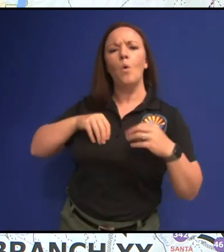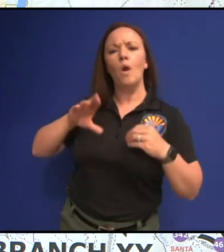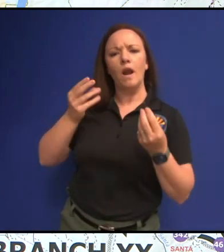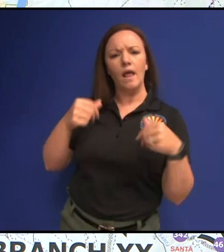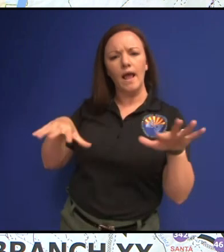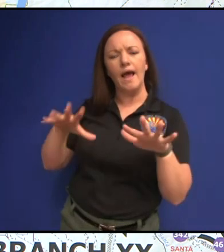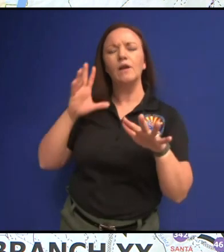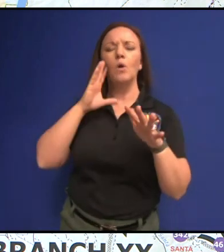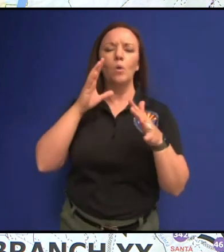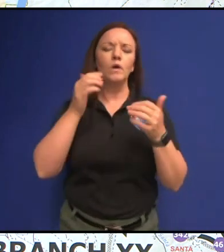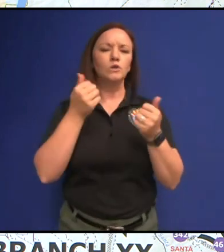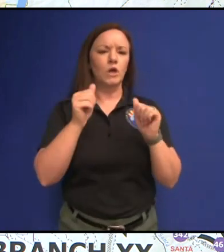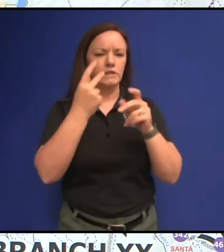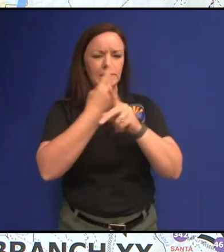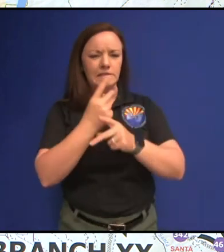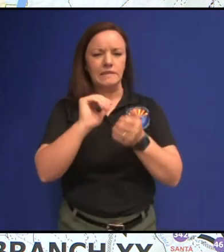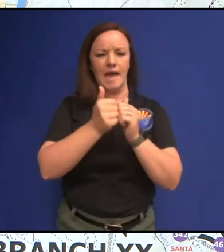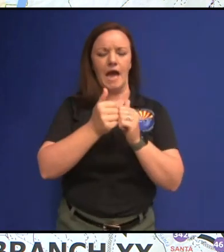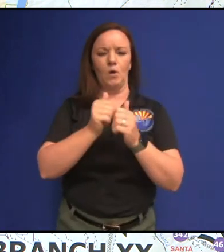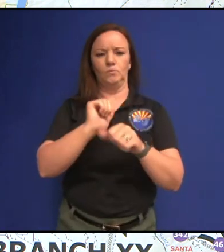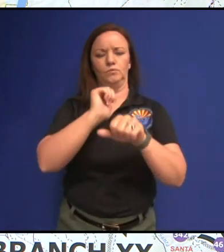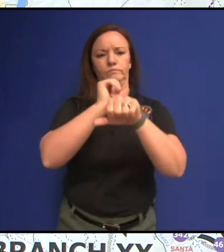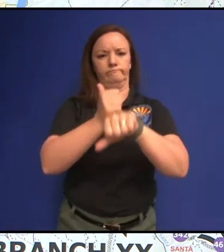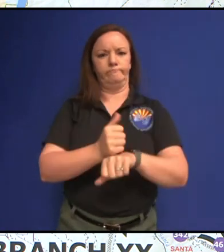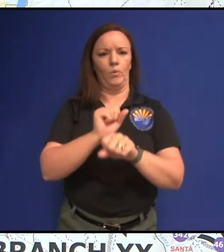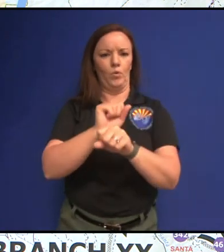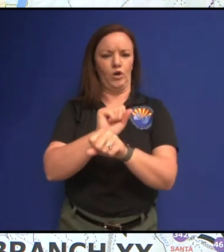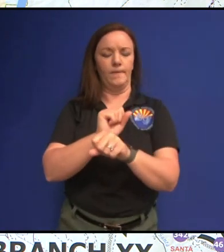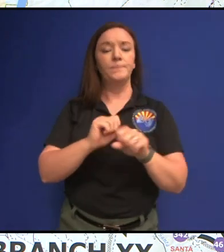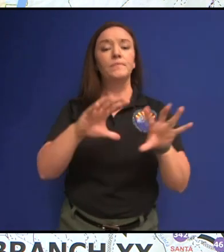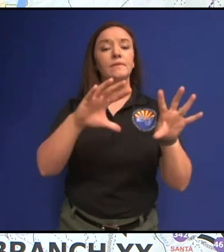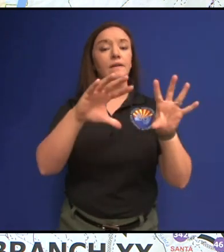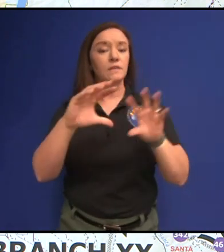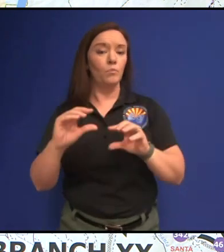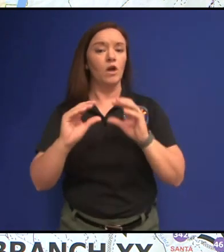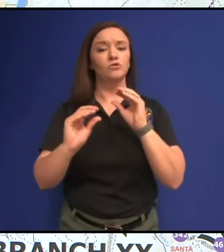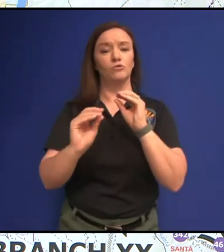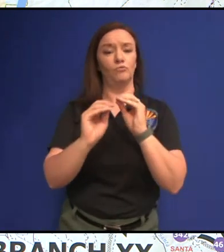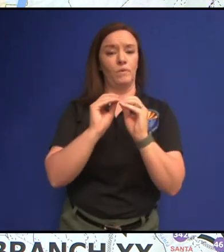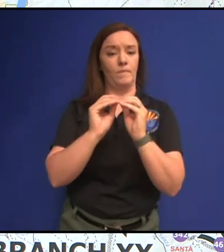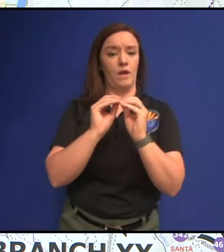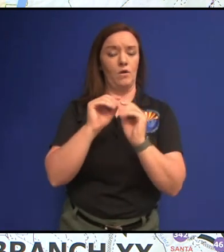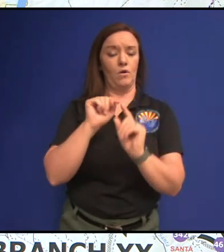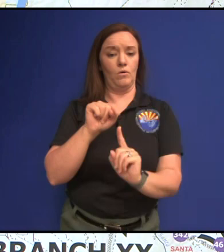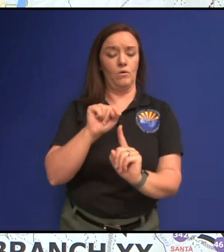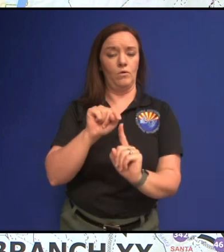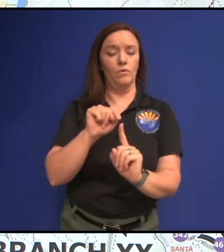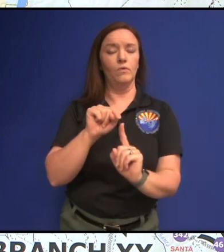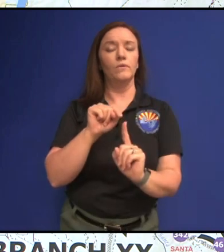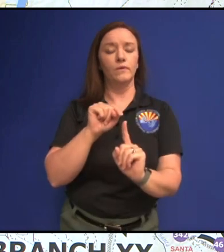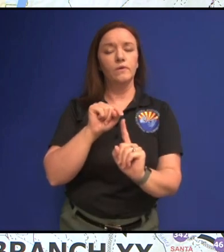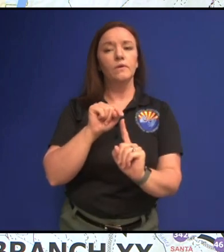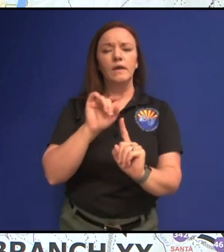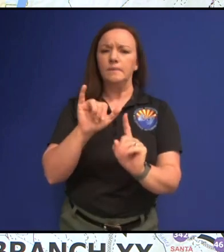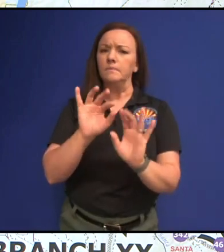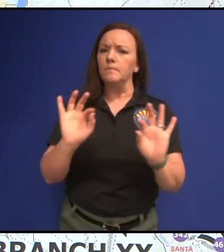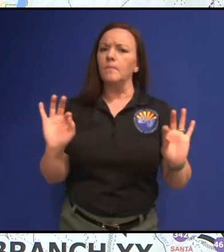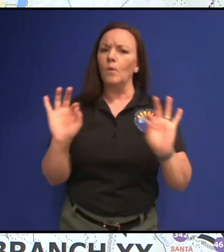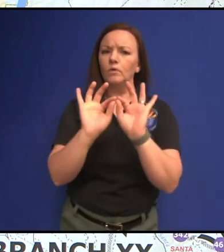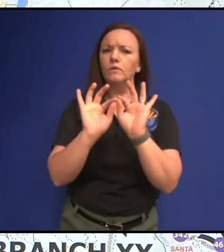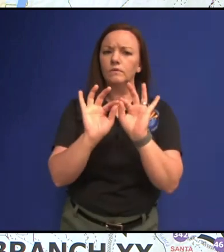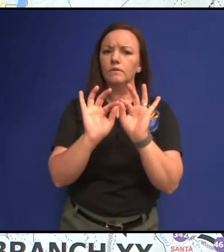But the suppression repair work is it's important, and